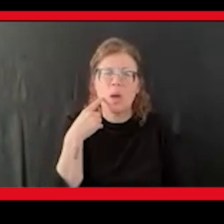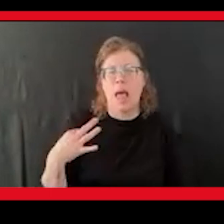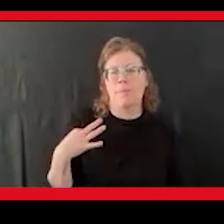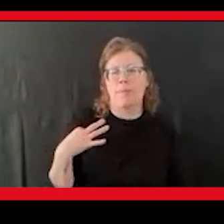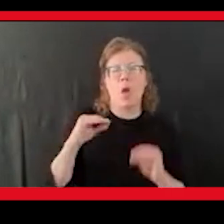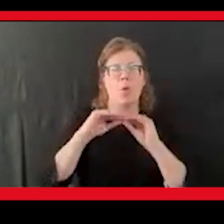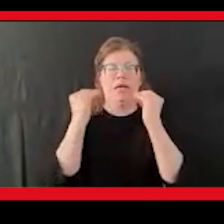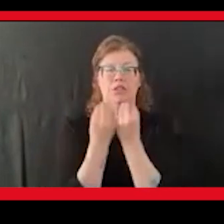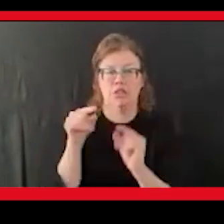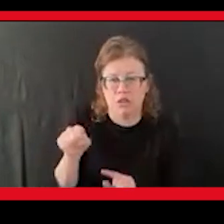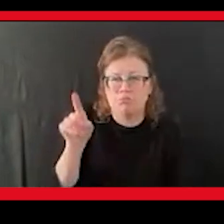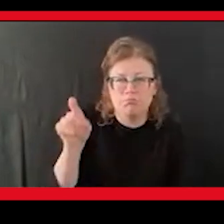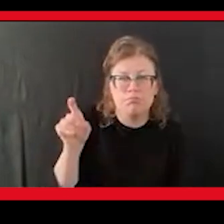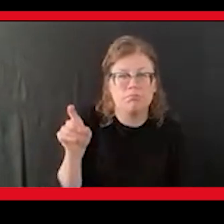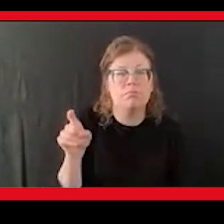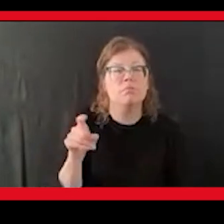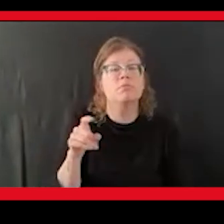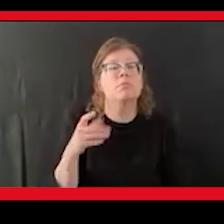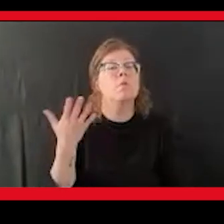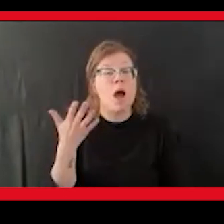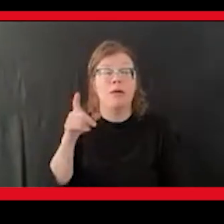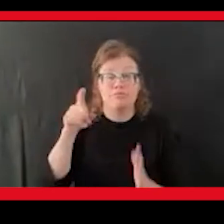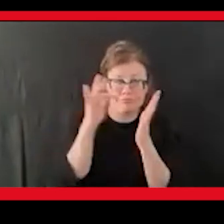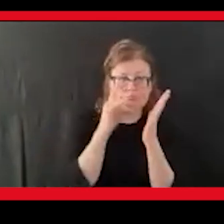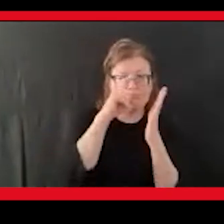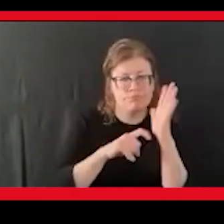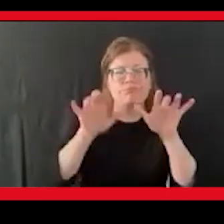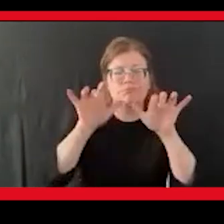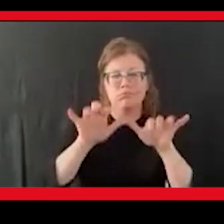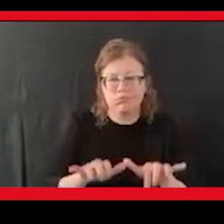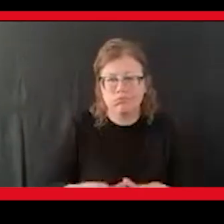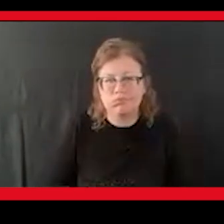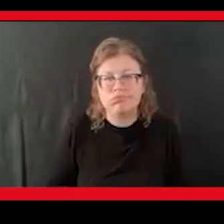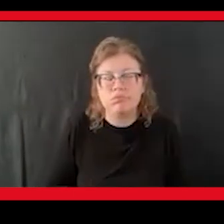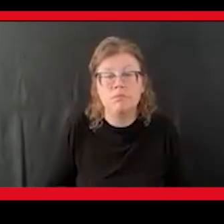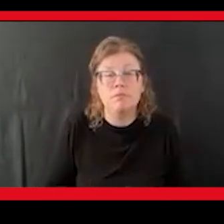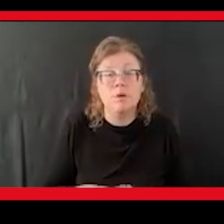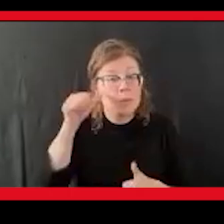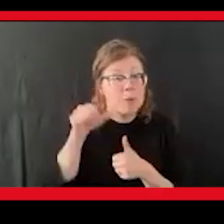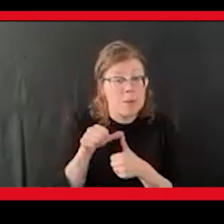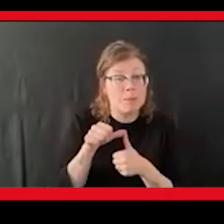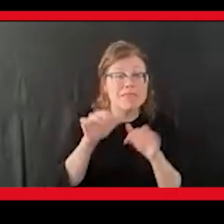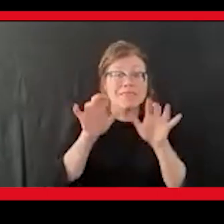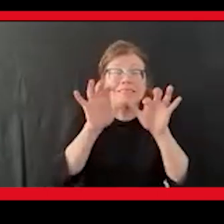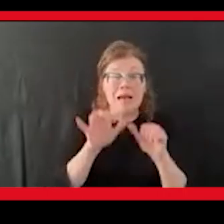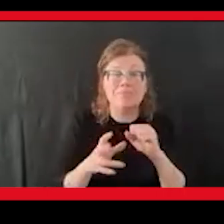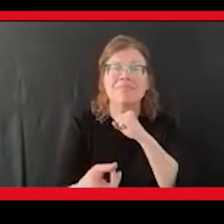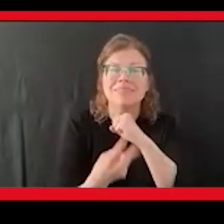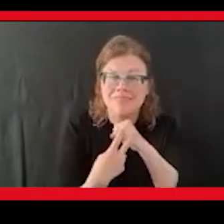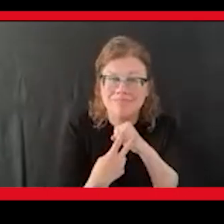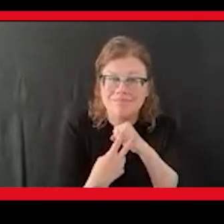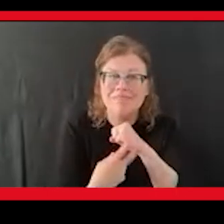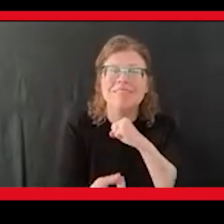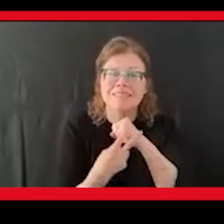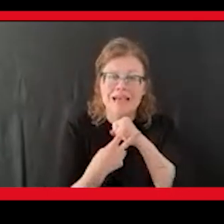draft application form. Remember to save as you go. You can save and return to your draft